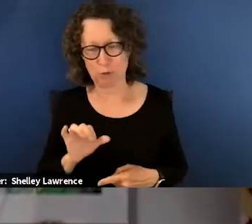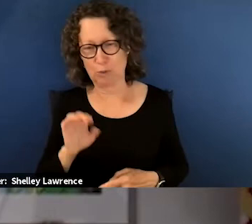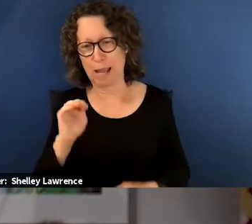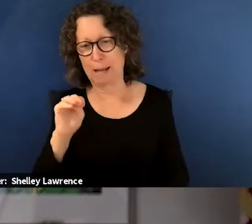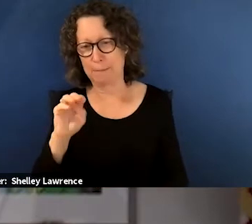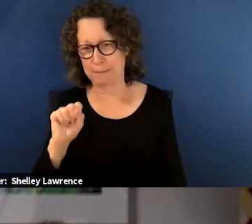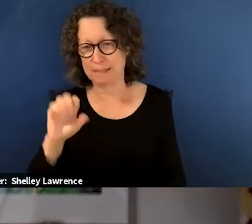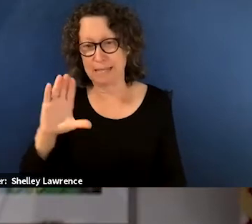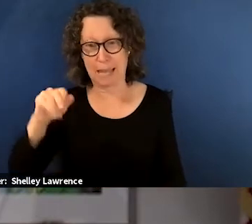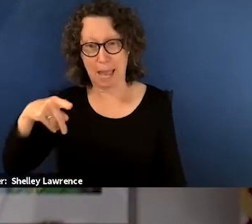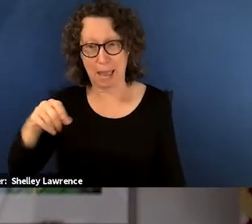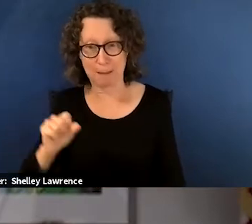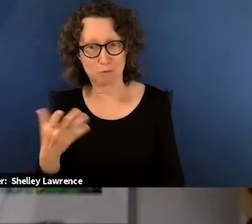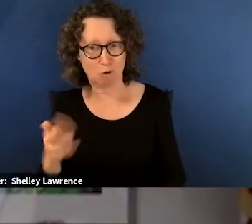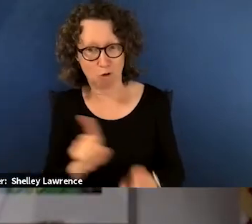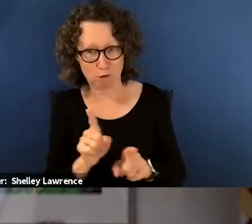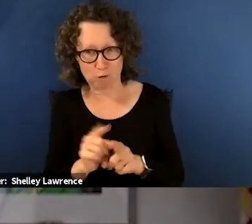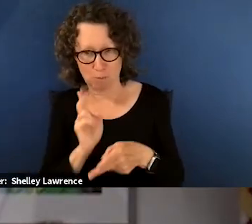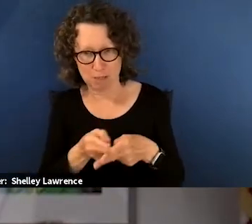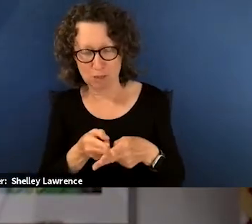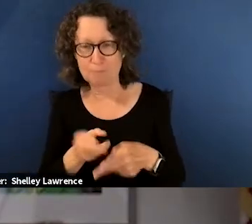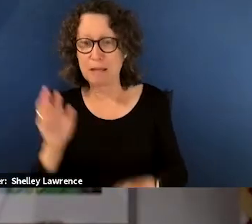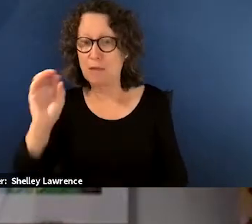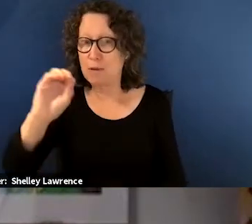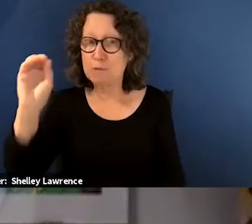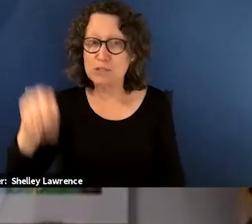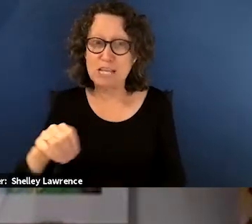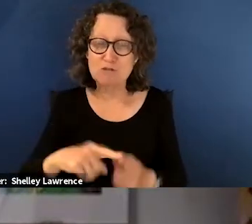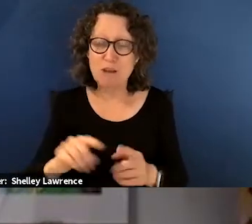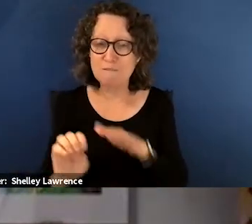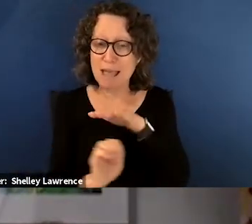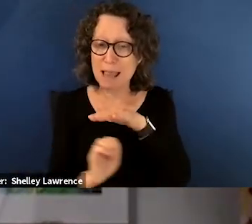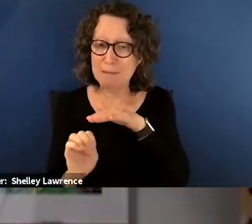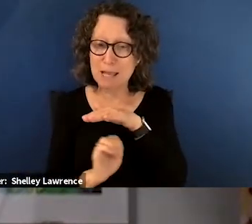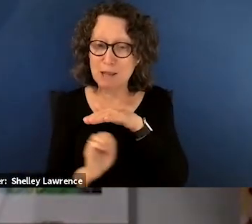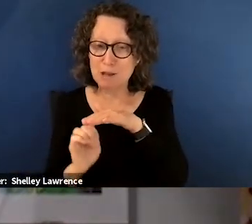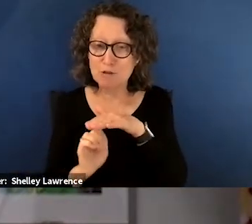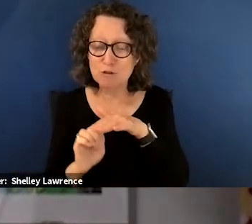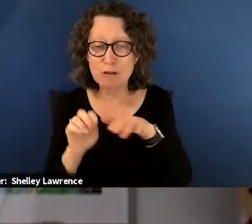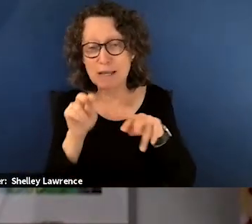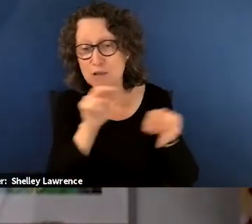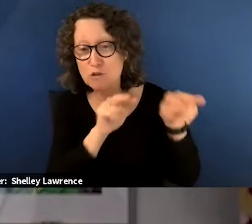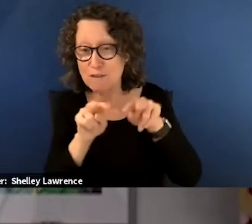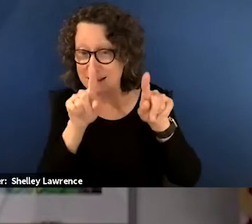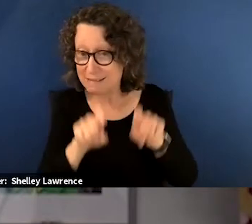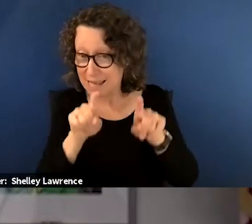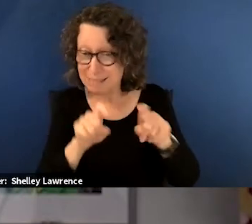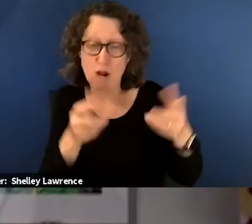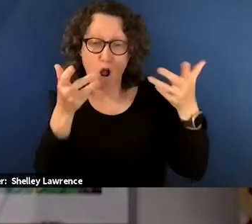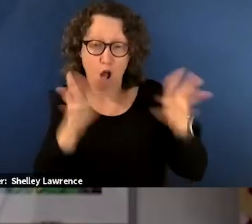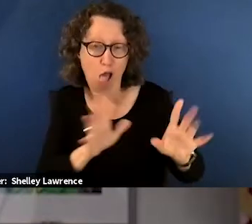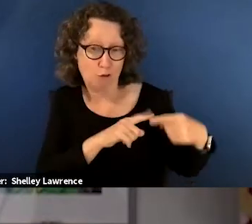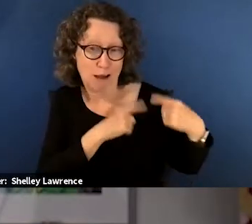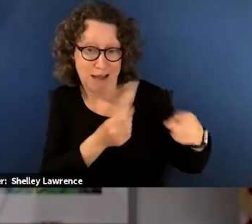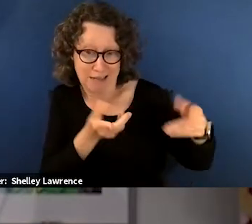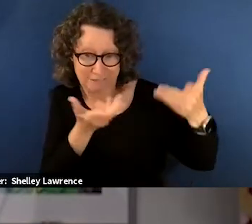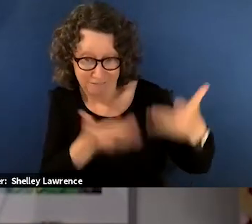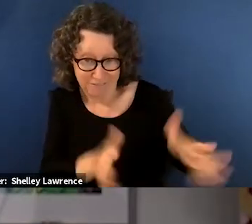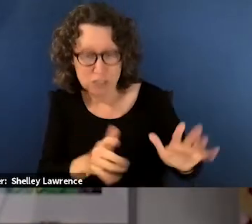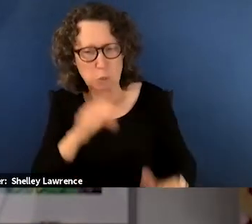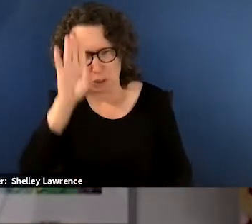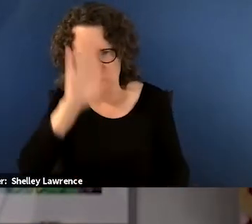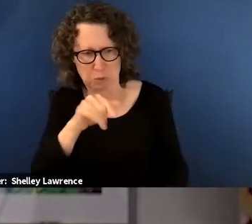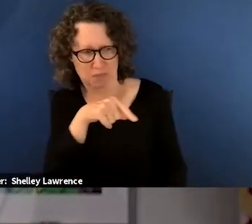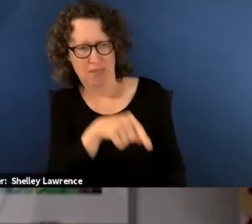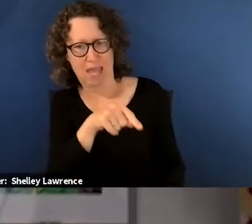think, mentioned it, the percentage of elementary surveillance testing that has already been completed. We knew that this